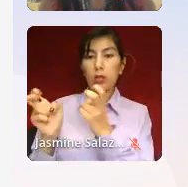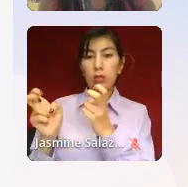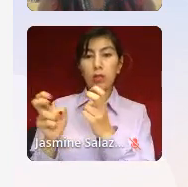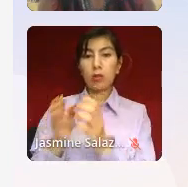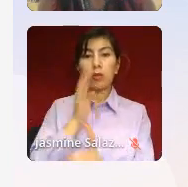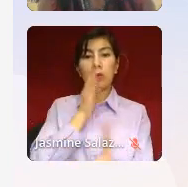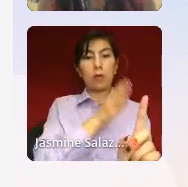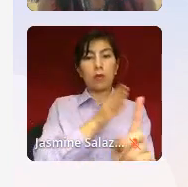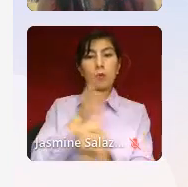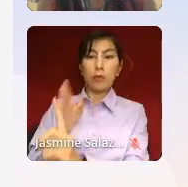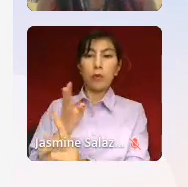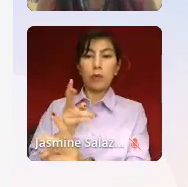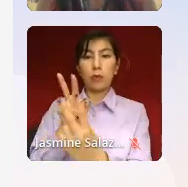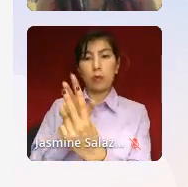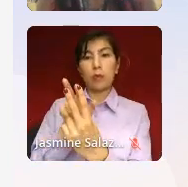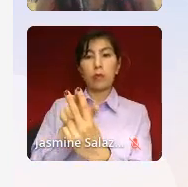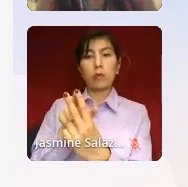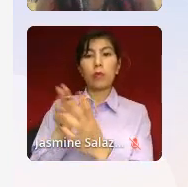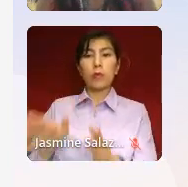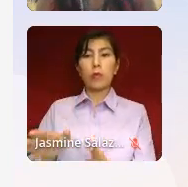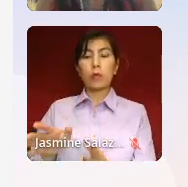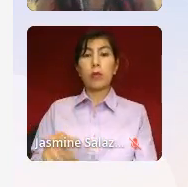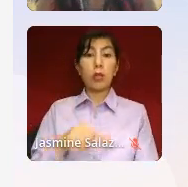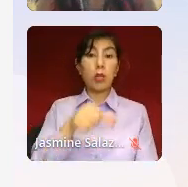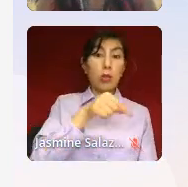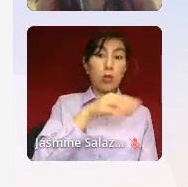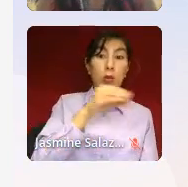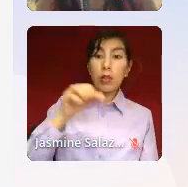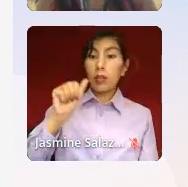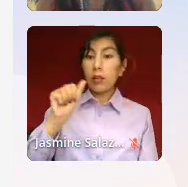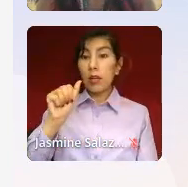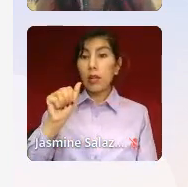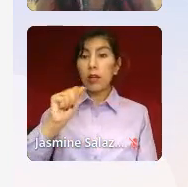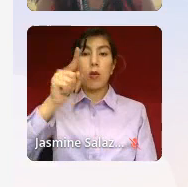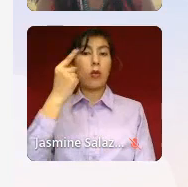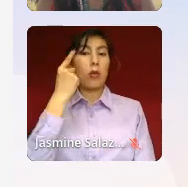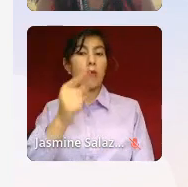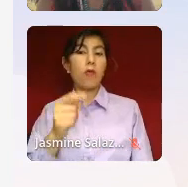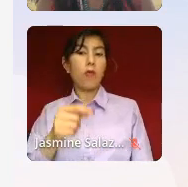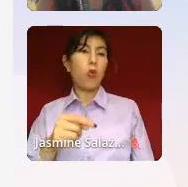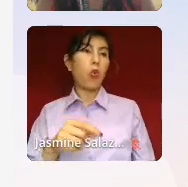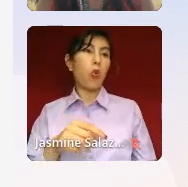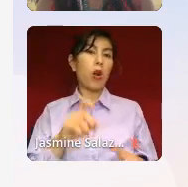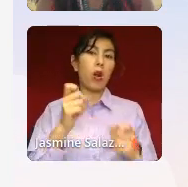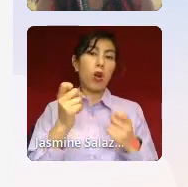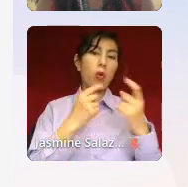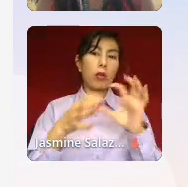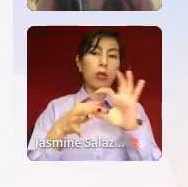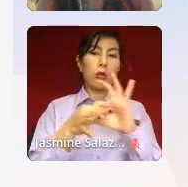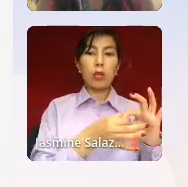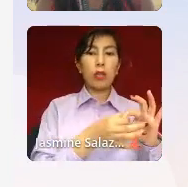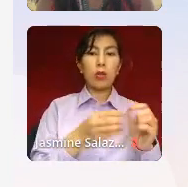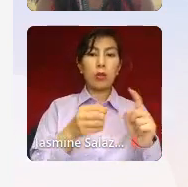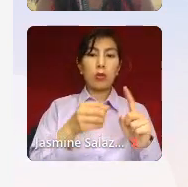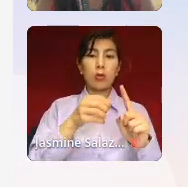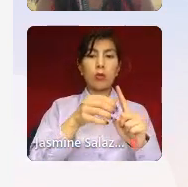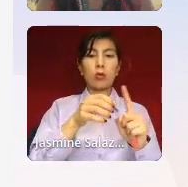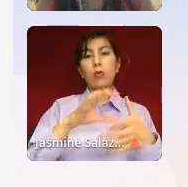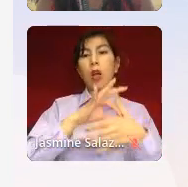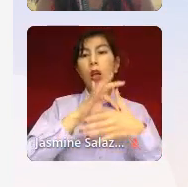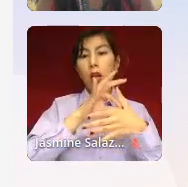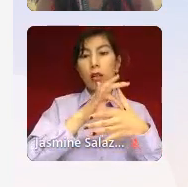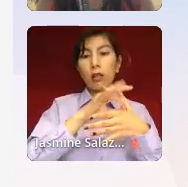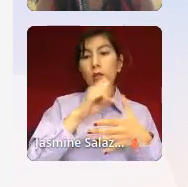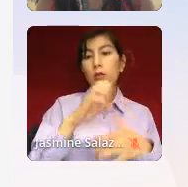message. The Q&A is reserved for content so that the speaker can keep track of the questions that are